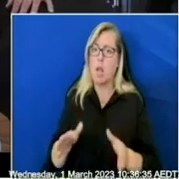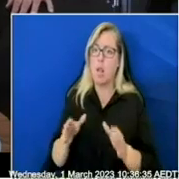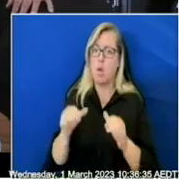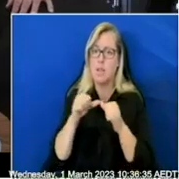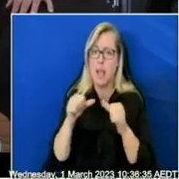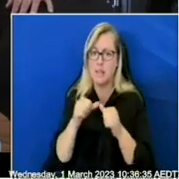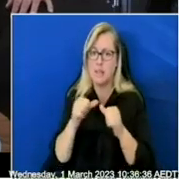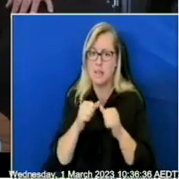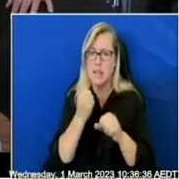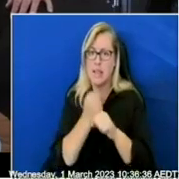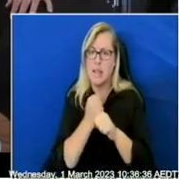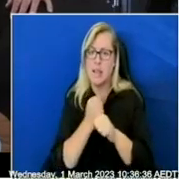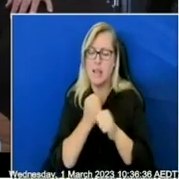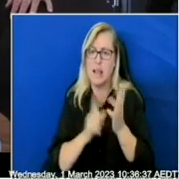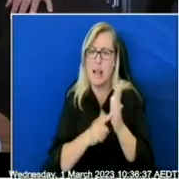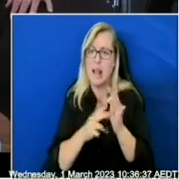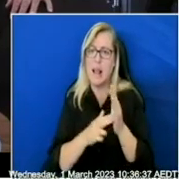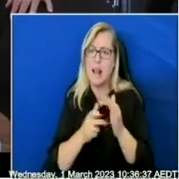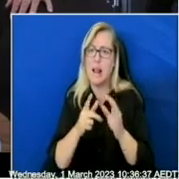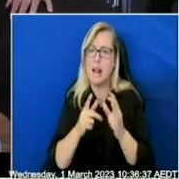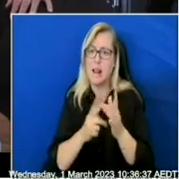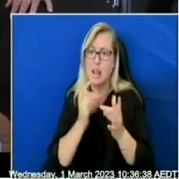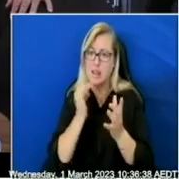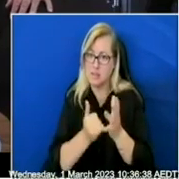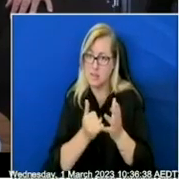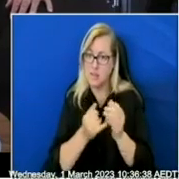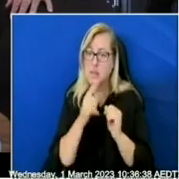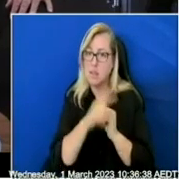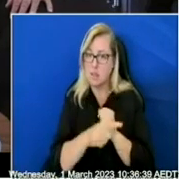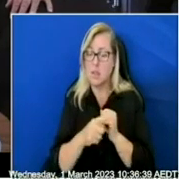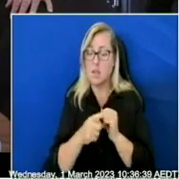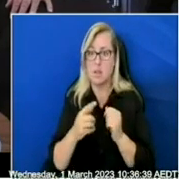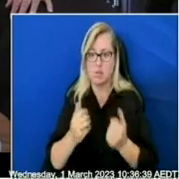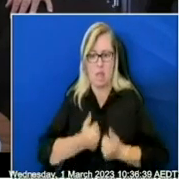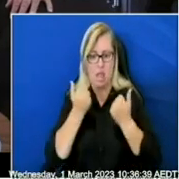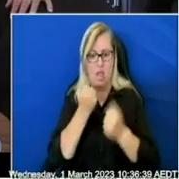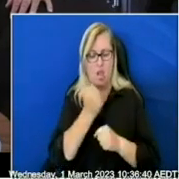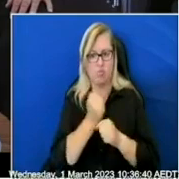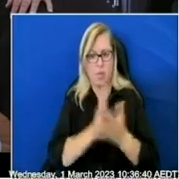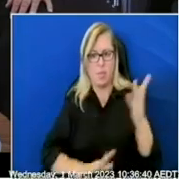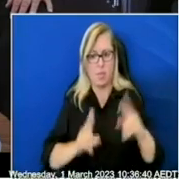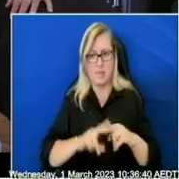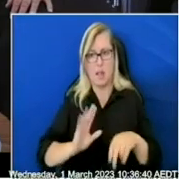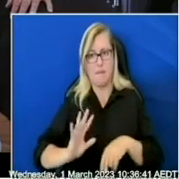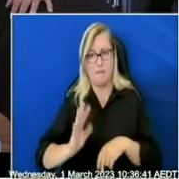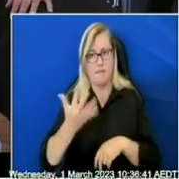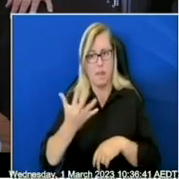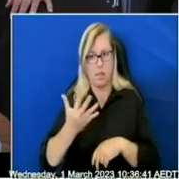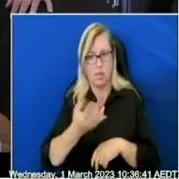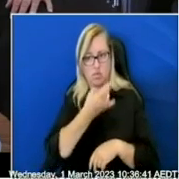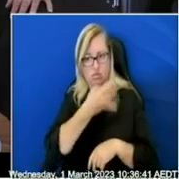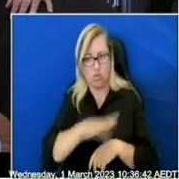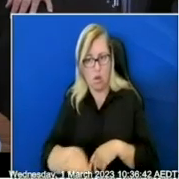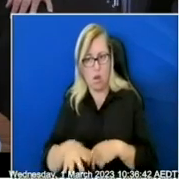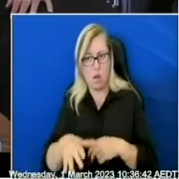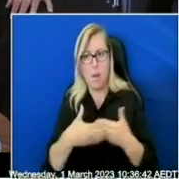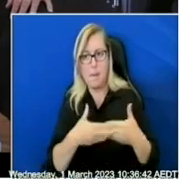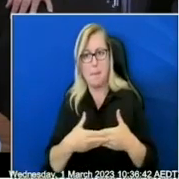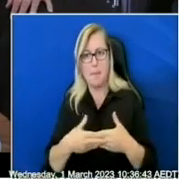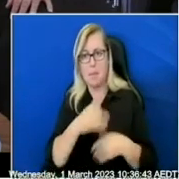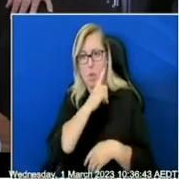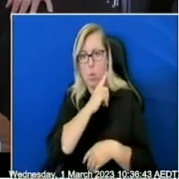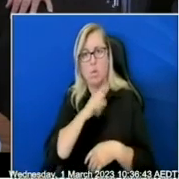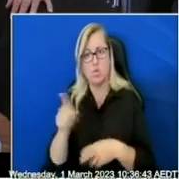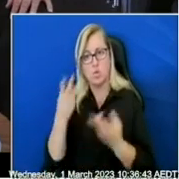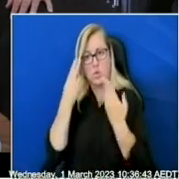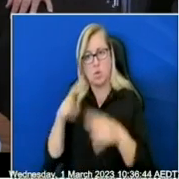fifth baby girl, Glenys, but she passed away at 3 months of age. I don't know the